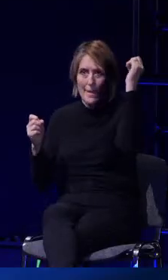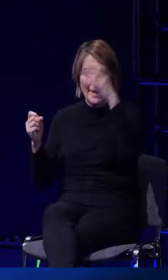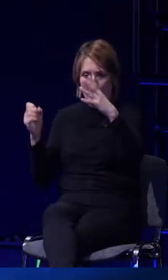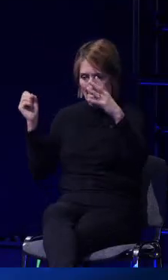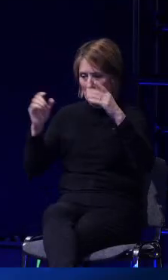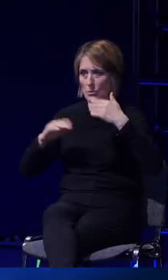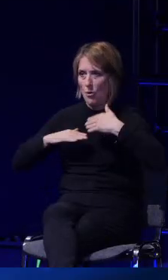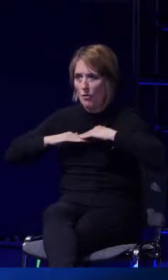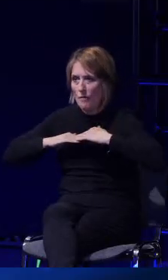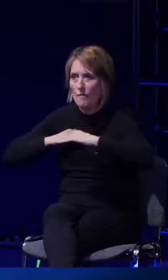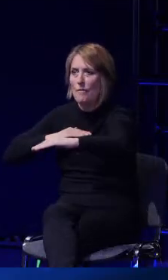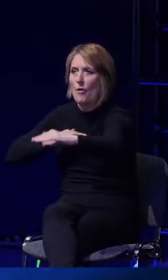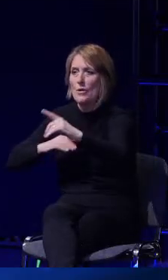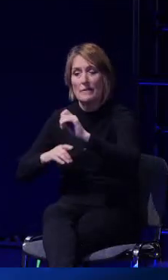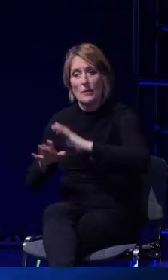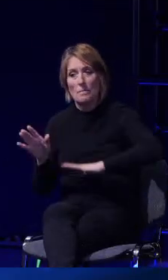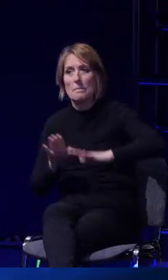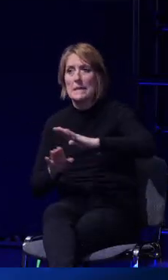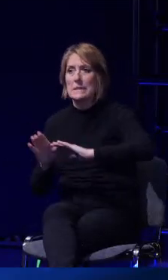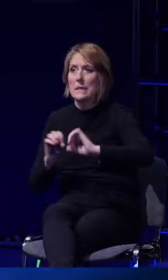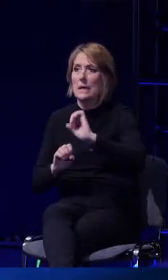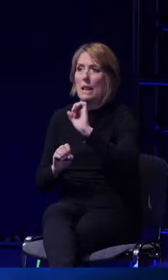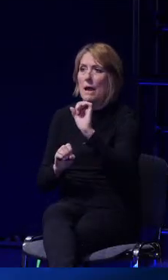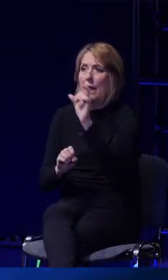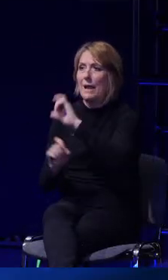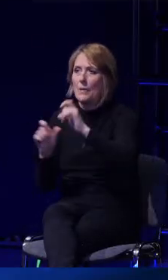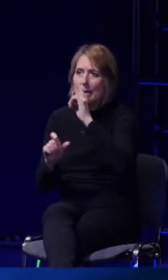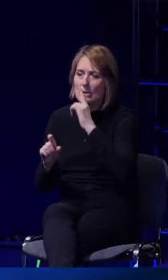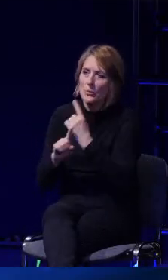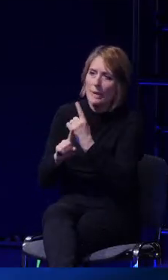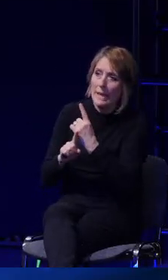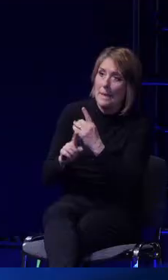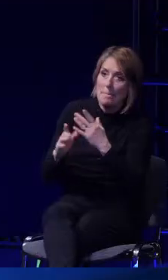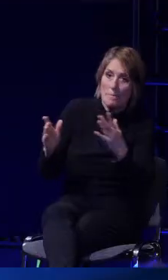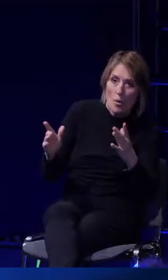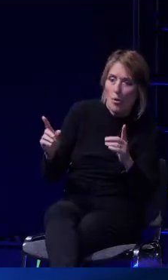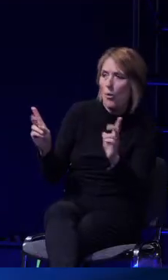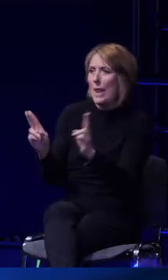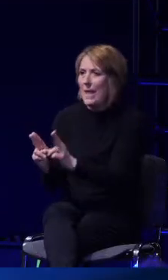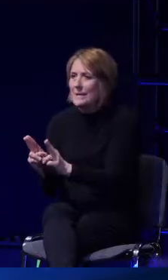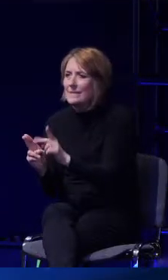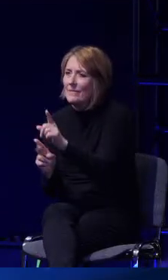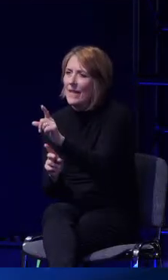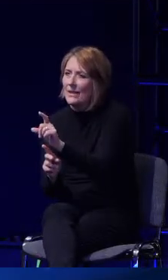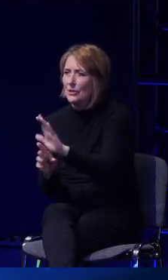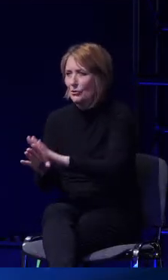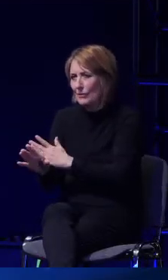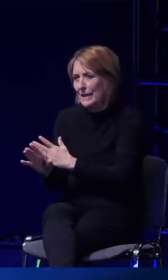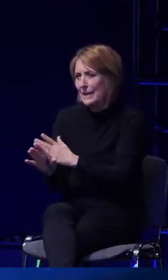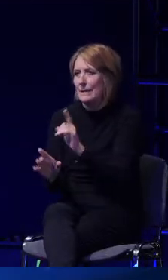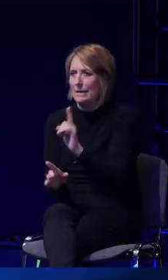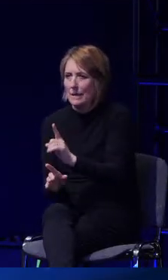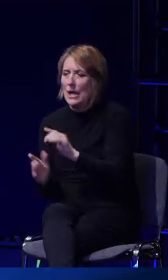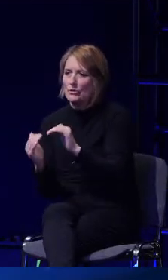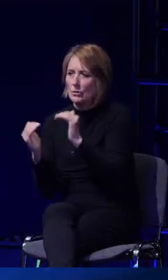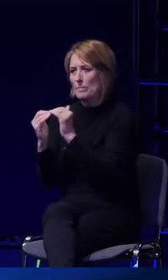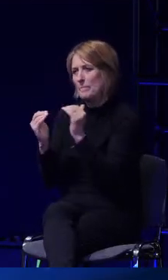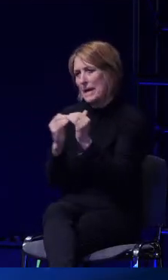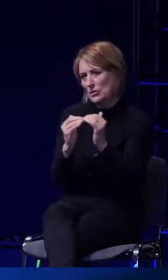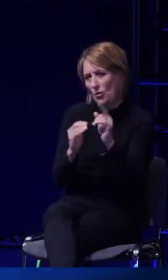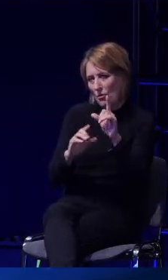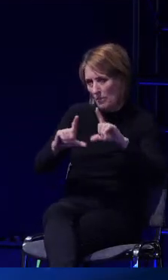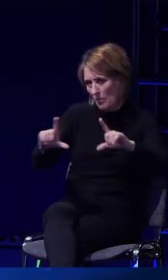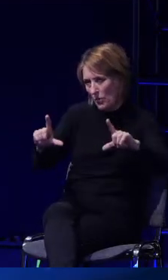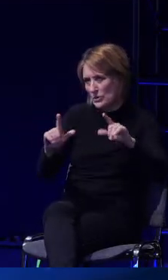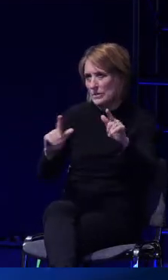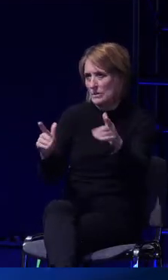we are mixing a color, we can say, okay, we can bring that green chip, less of that green chip, and drive the blue a bit more, and then that's matching that color on the monitors and discussing that